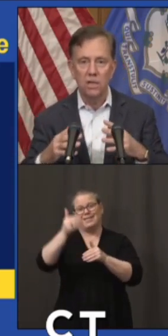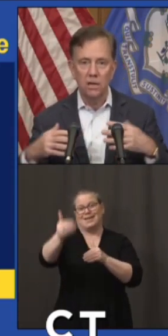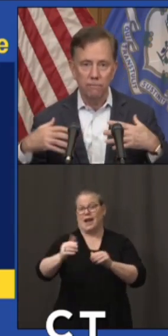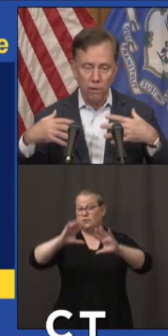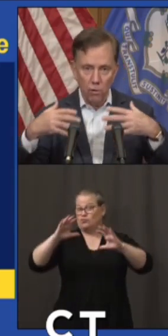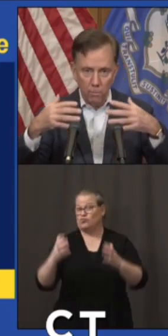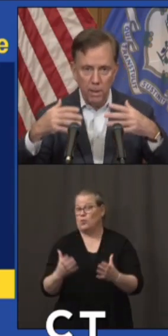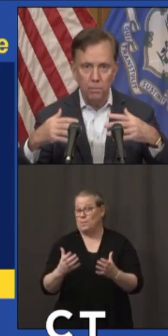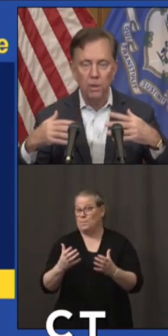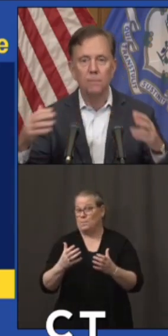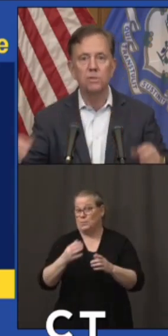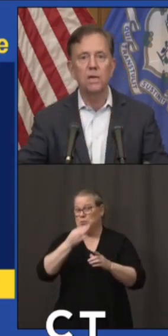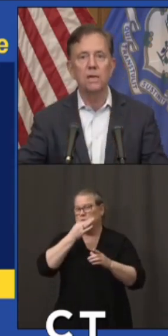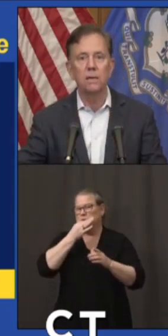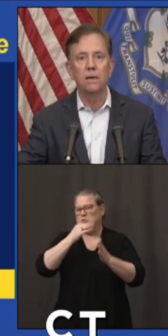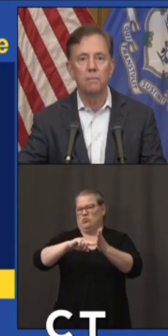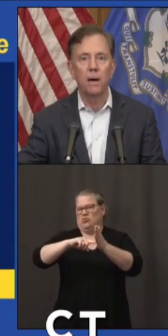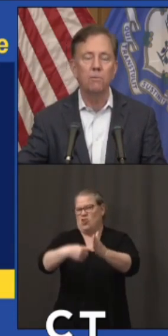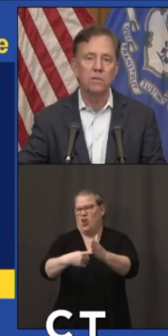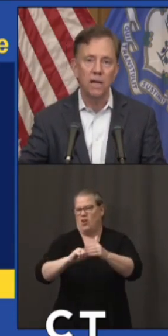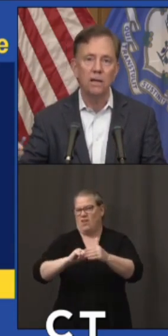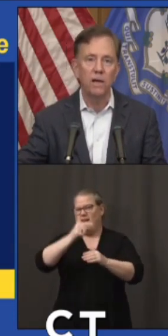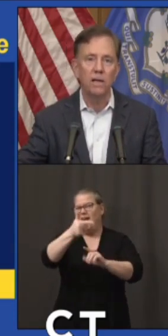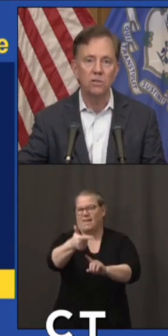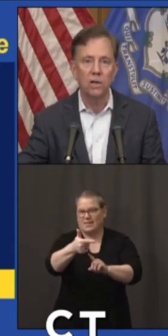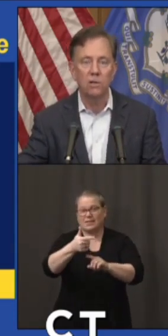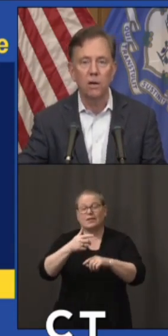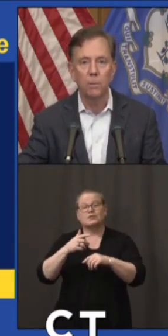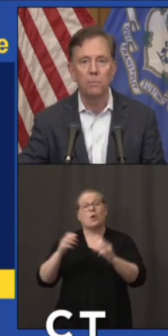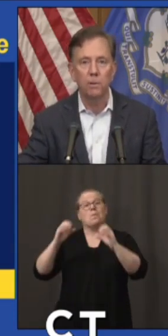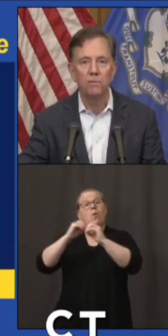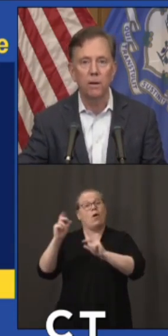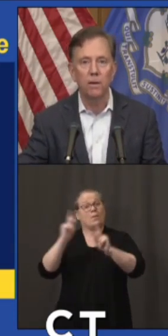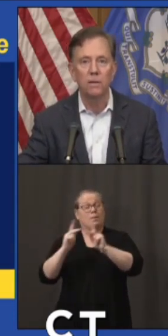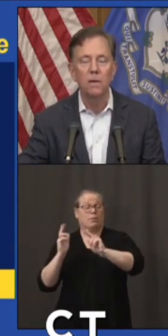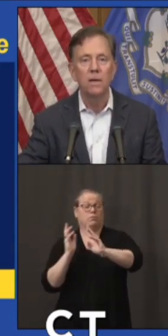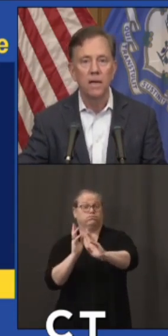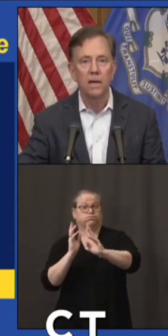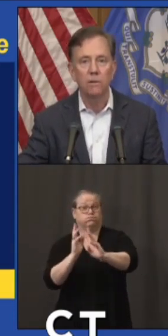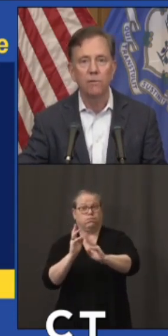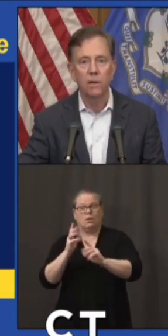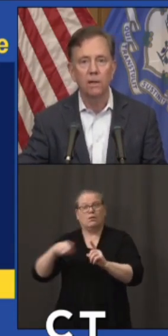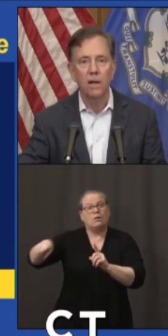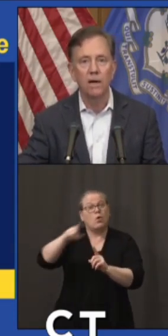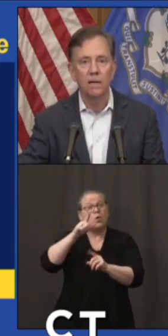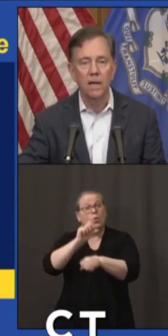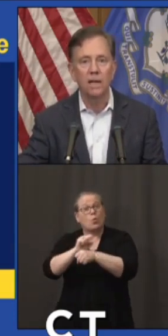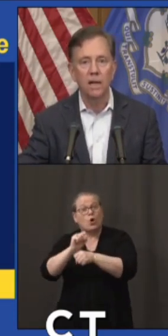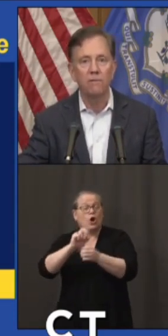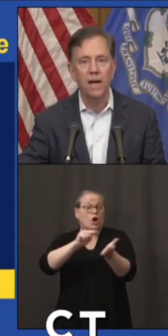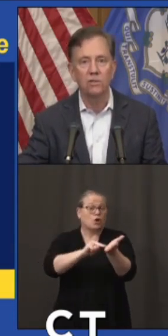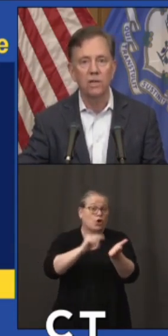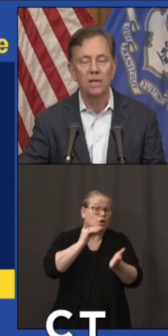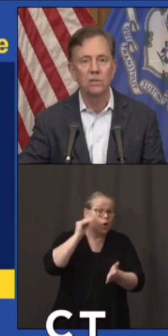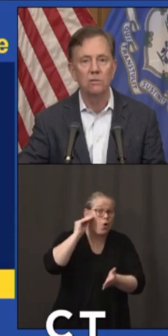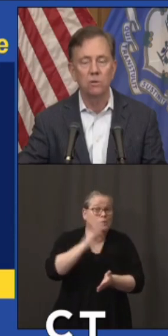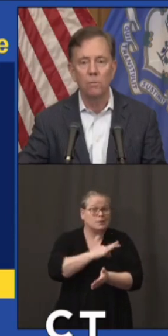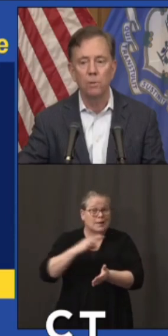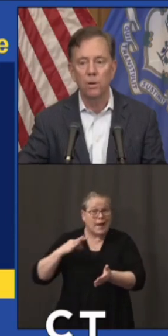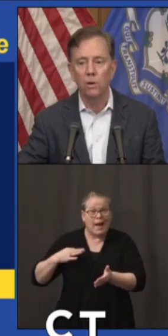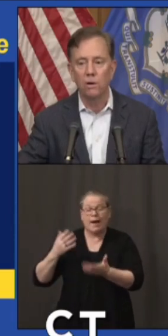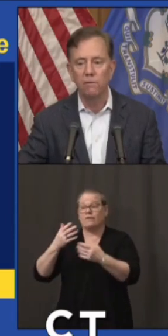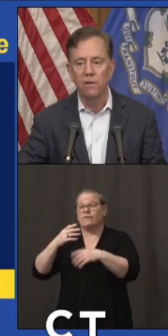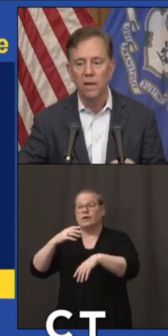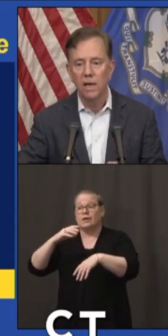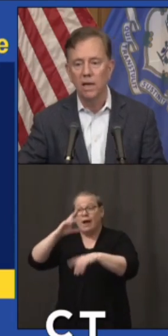as the flow of people comes in, I would take advantage, healthcare people, of getting to the front of the line and getting that vaccination. Don't